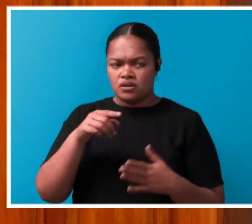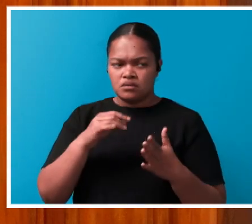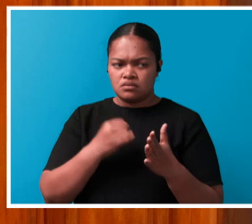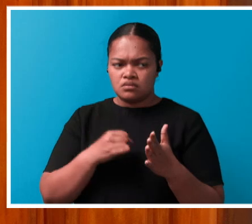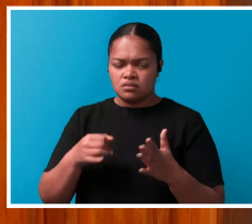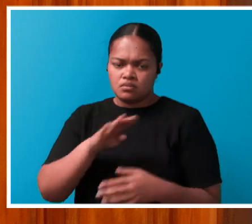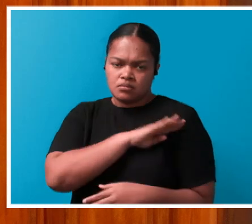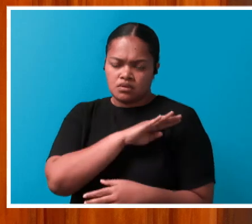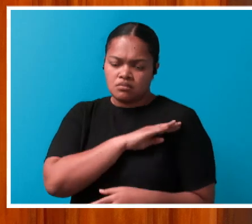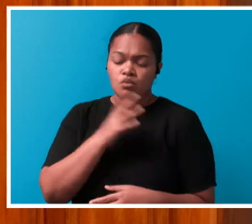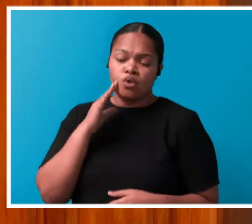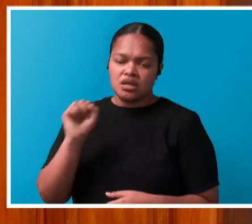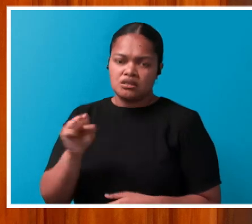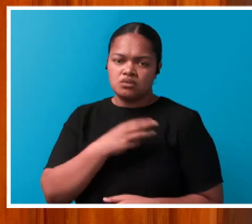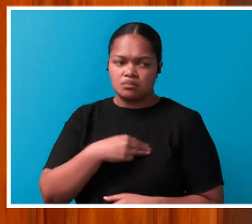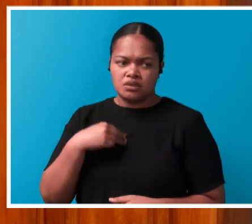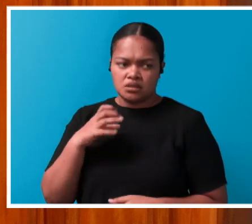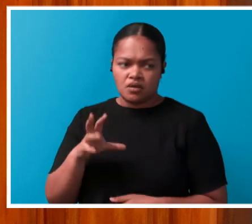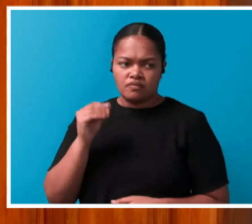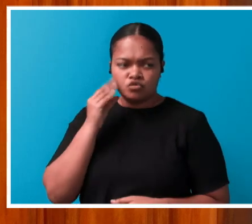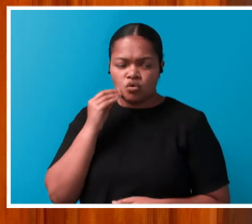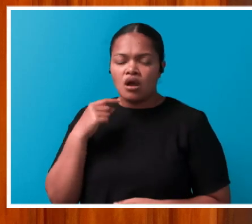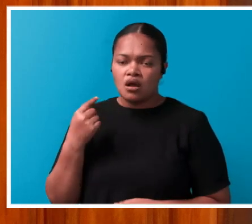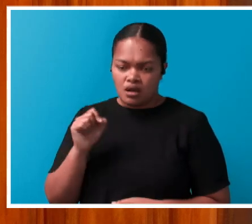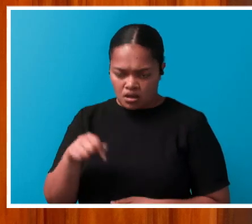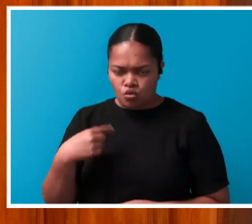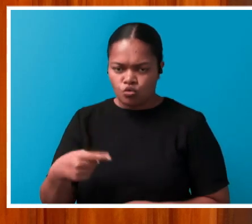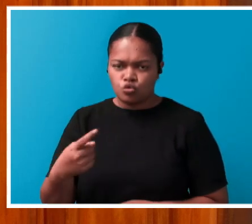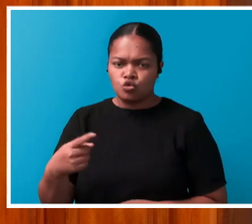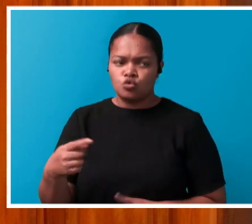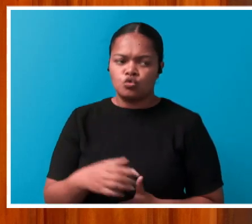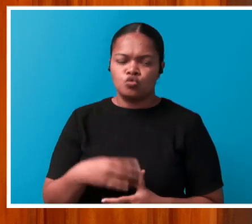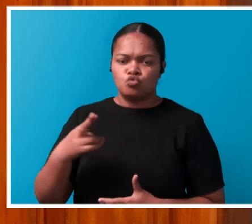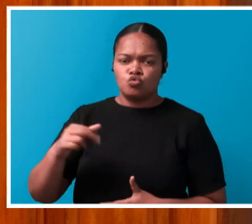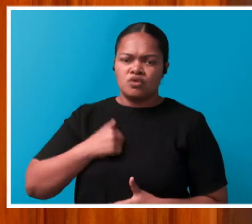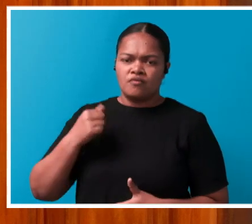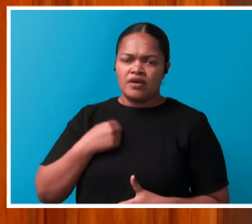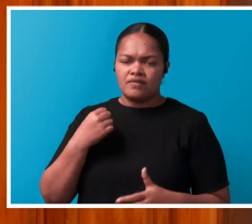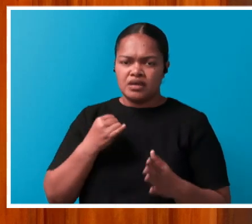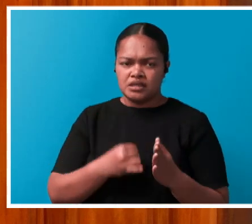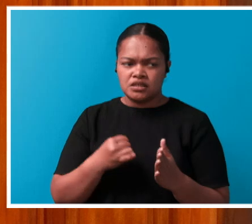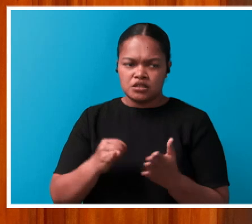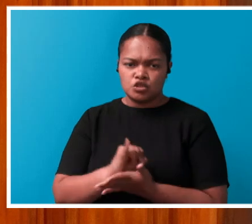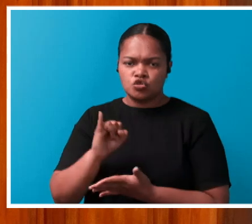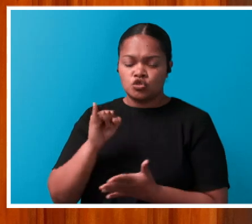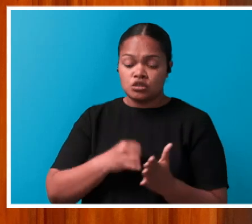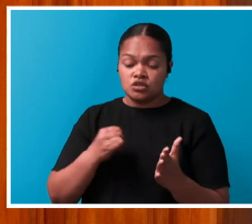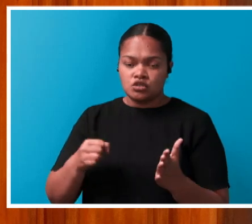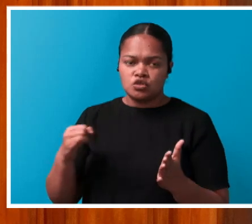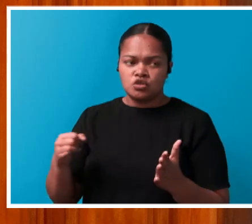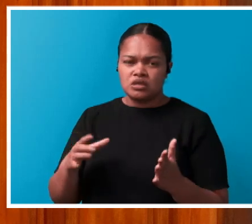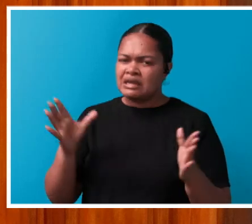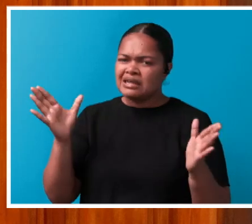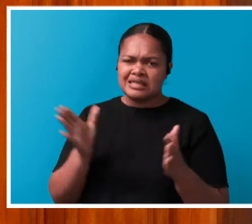the Minister of Sugar. The previous government continued attempts to revive the industry with very little success.